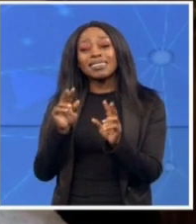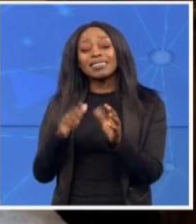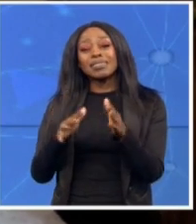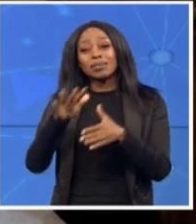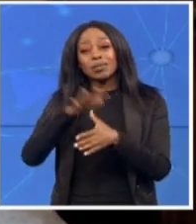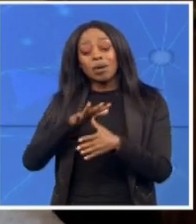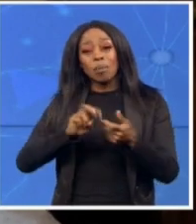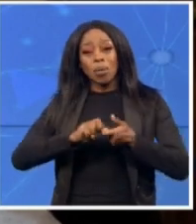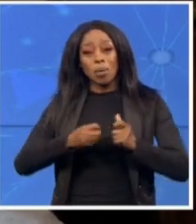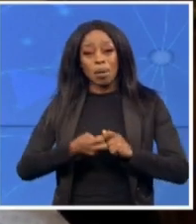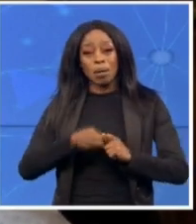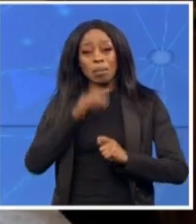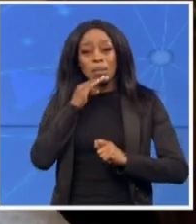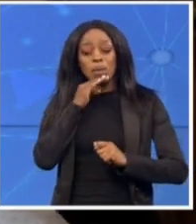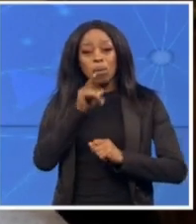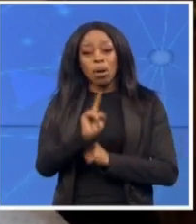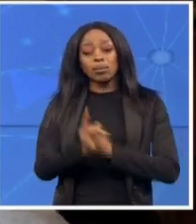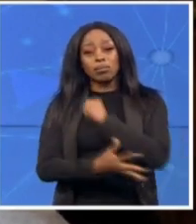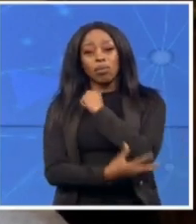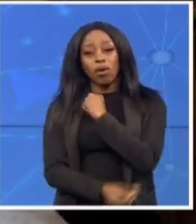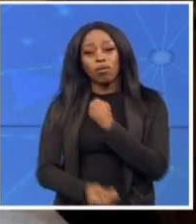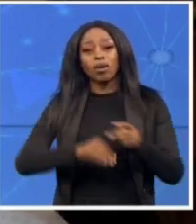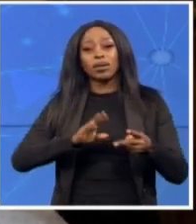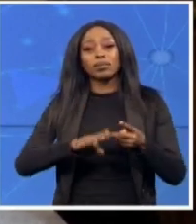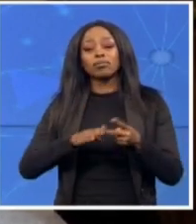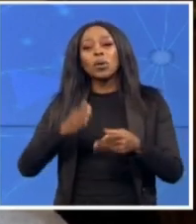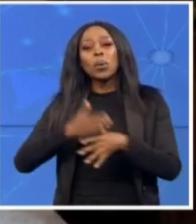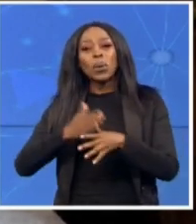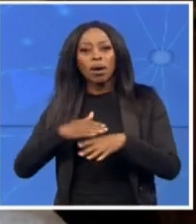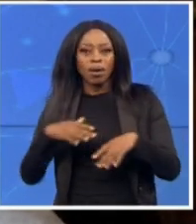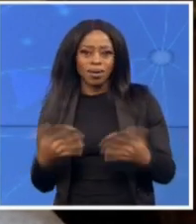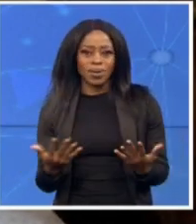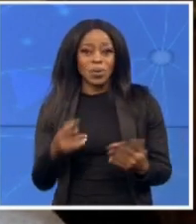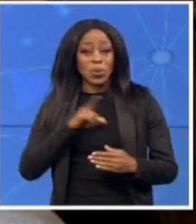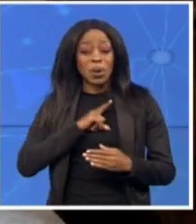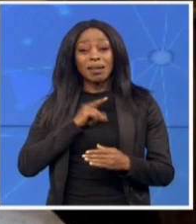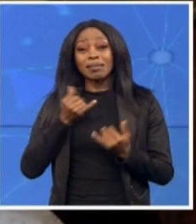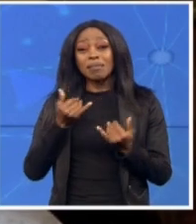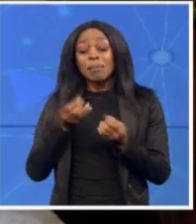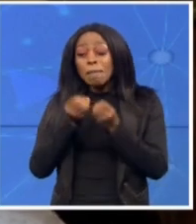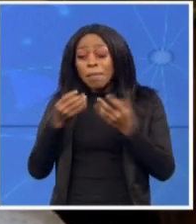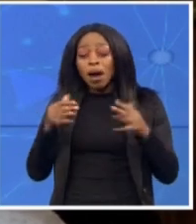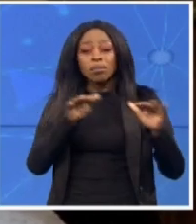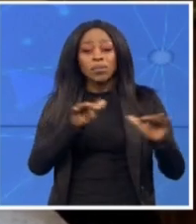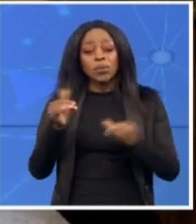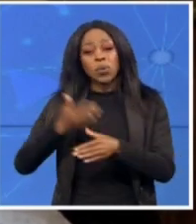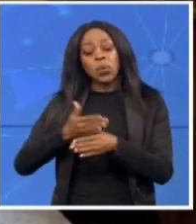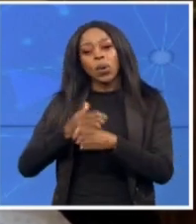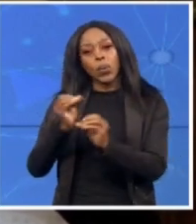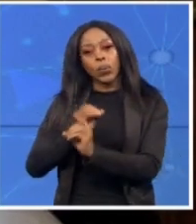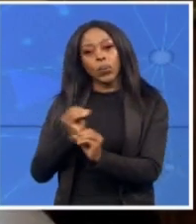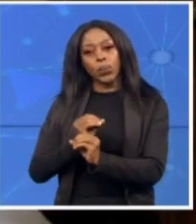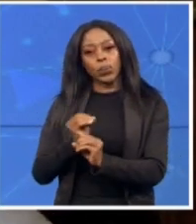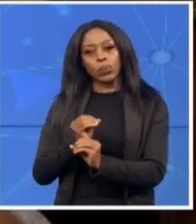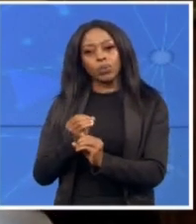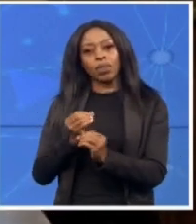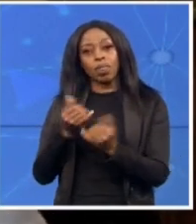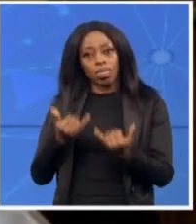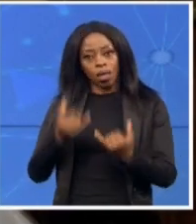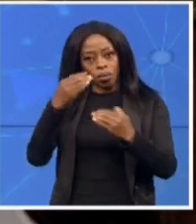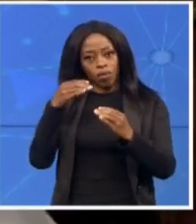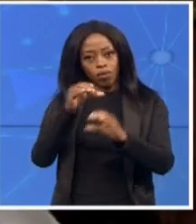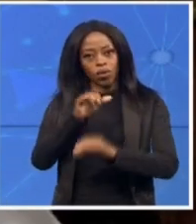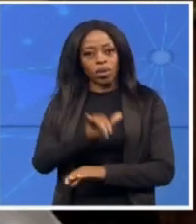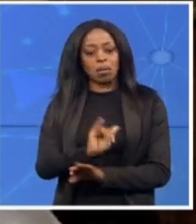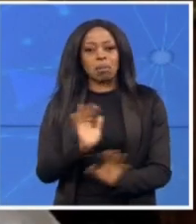and the unemployment rates that we have in our region. And we need to really be focusing now on that pandemic. But that will come out now over